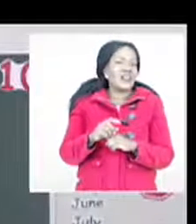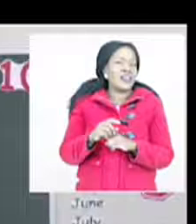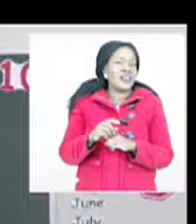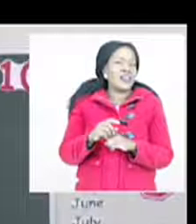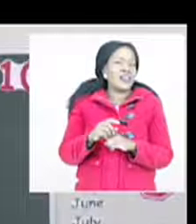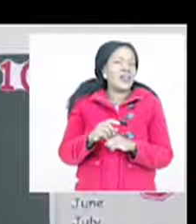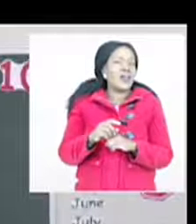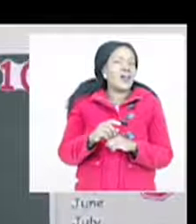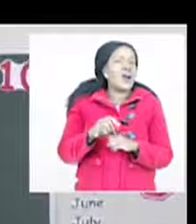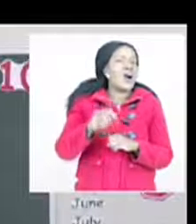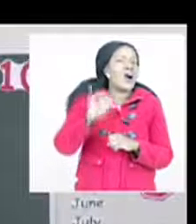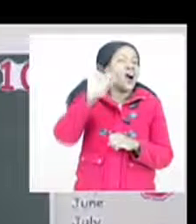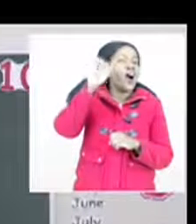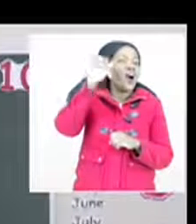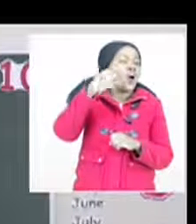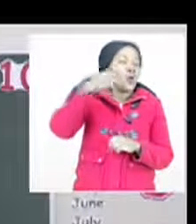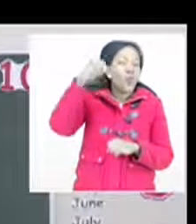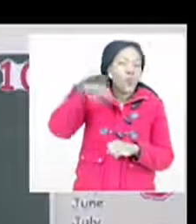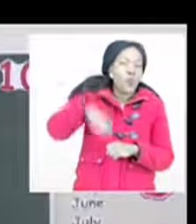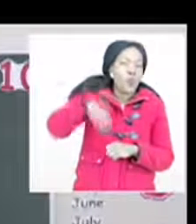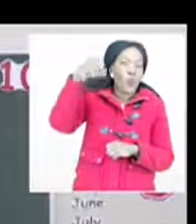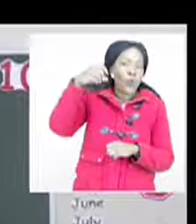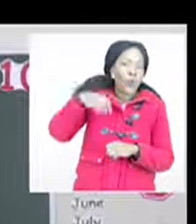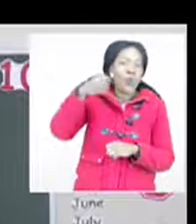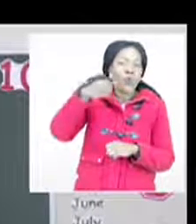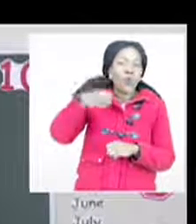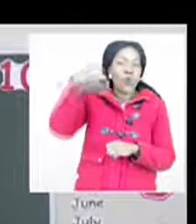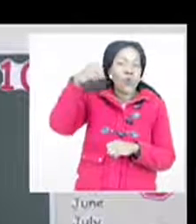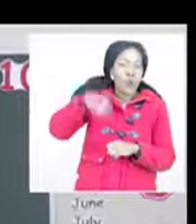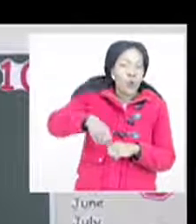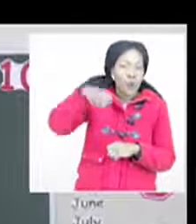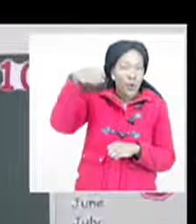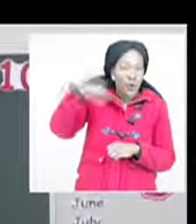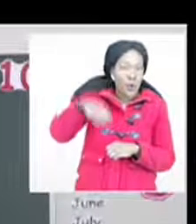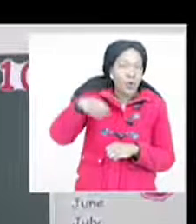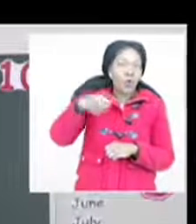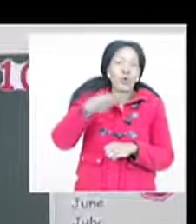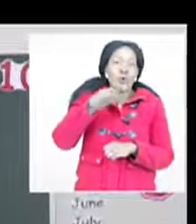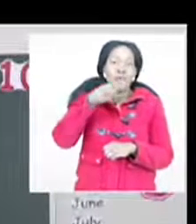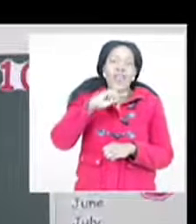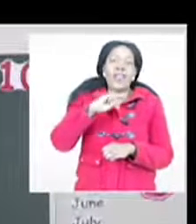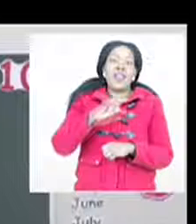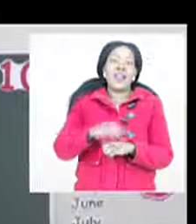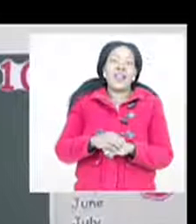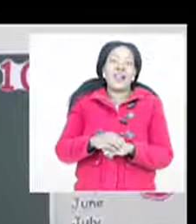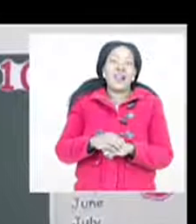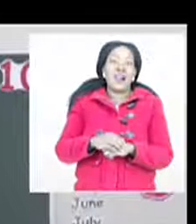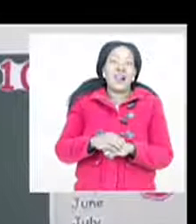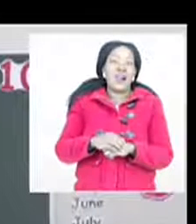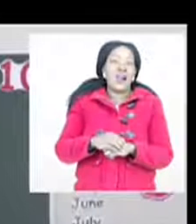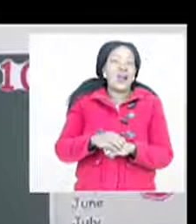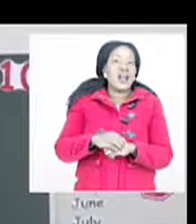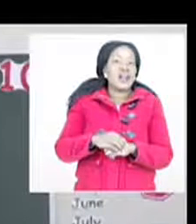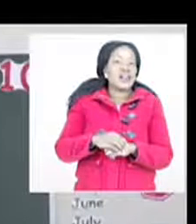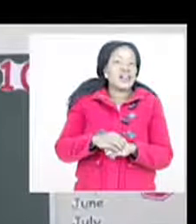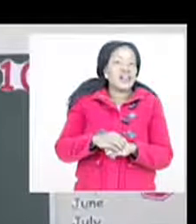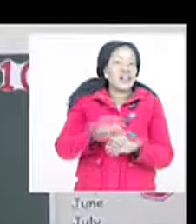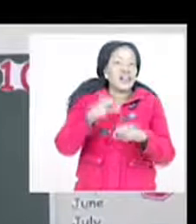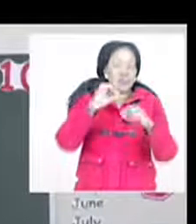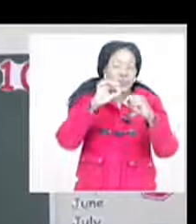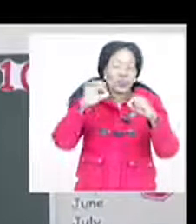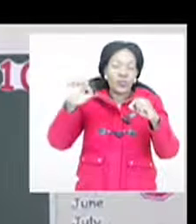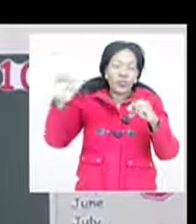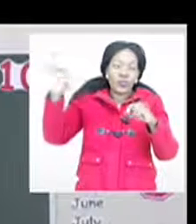a yo-yo man. And what did I do with this yo-yo man? I took a yellow yarn and